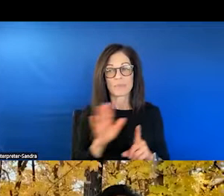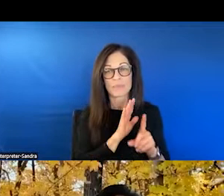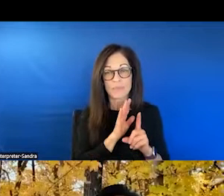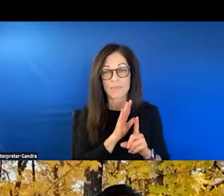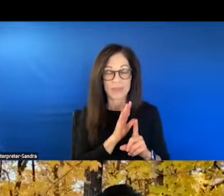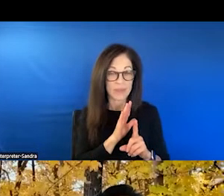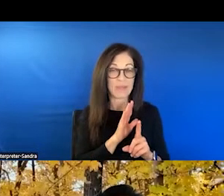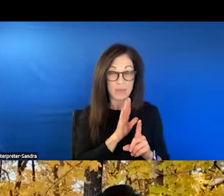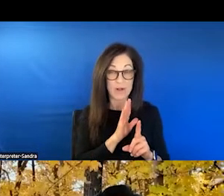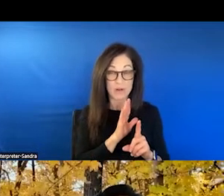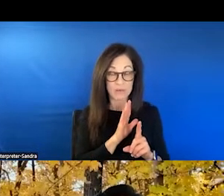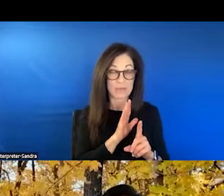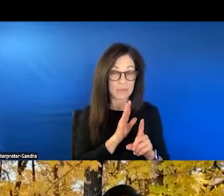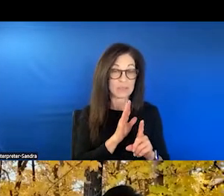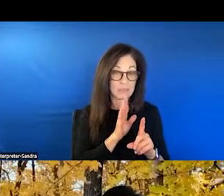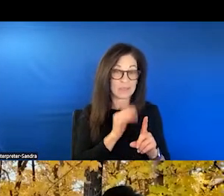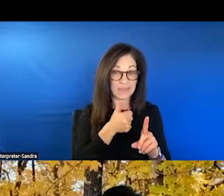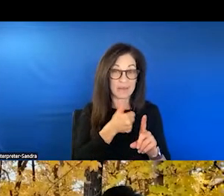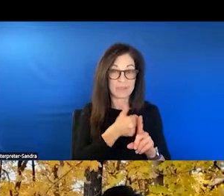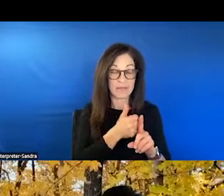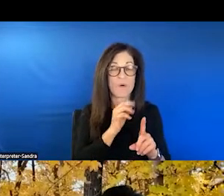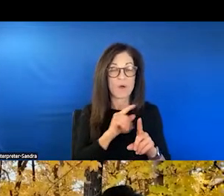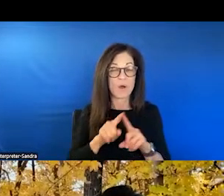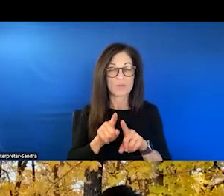themselves but also their families and their communities. Next slide.